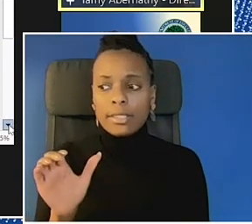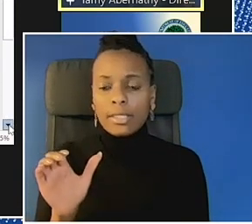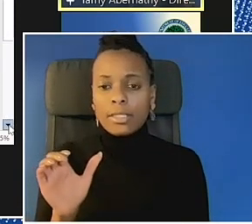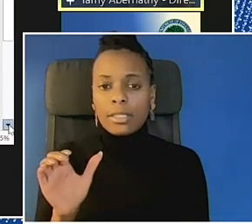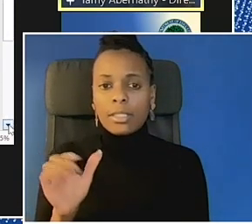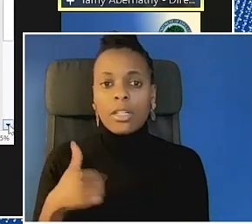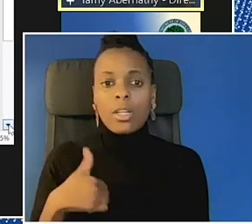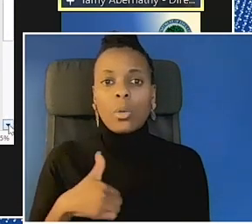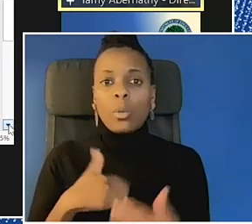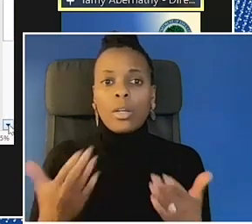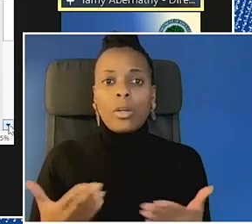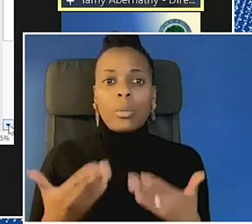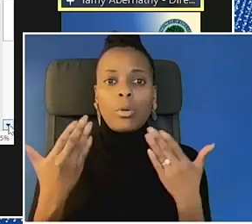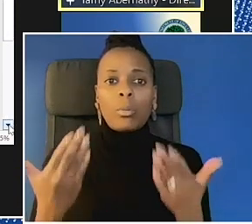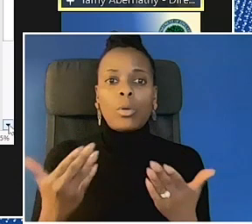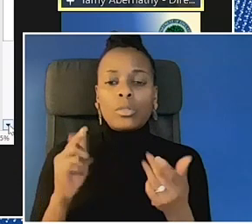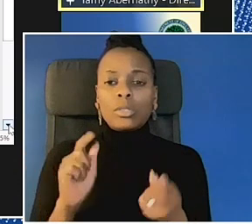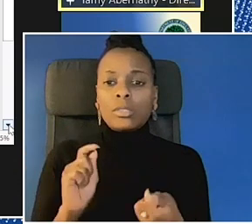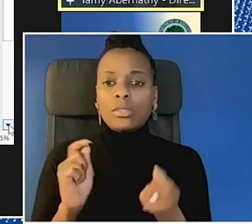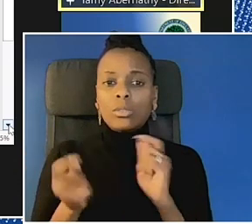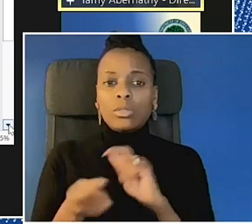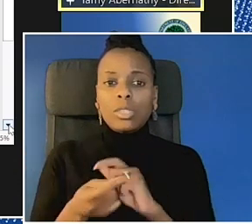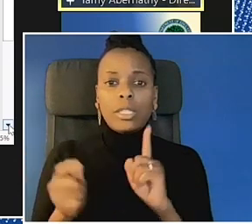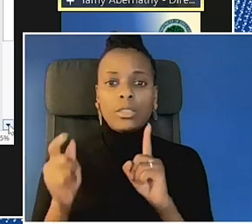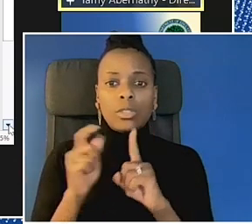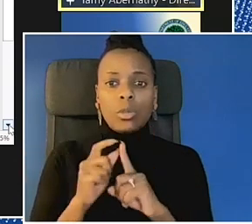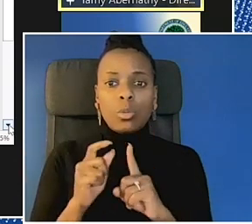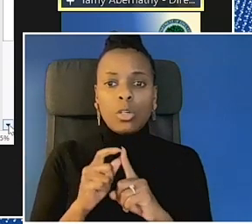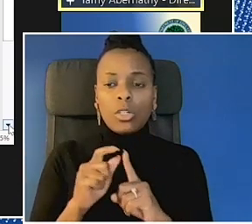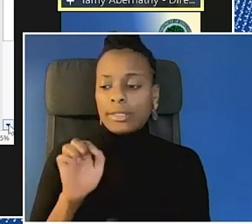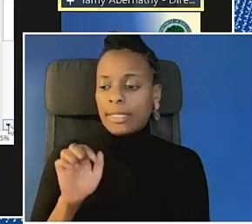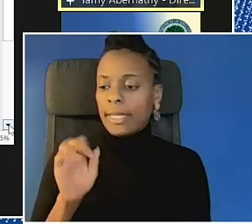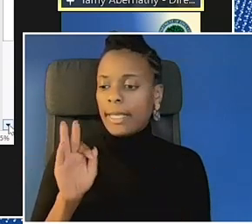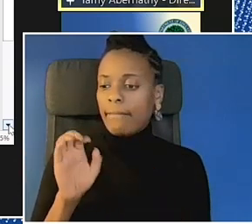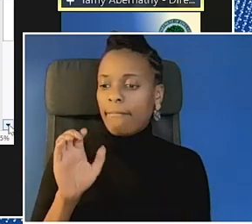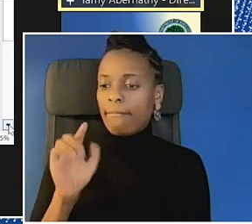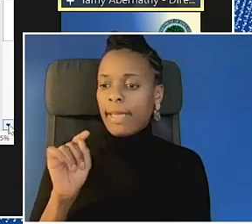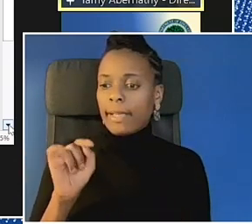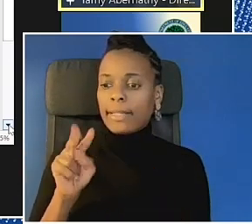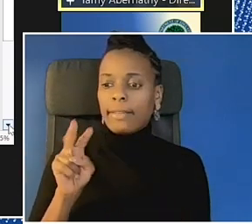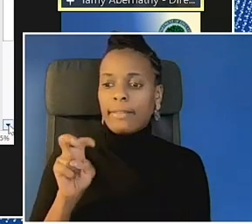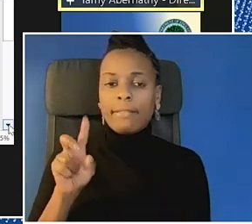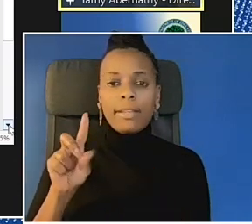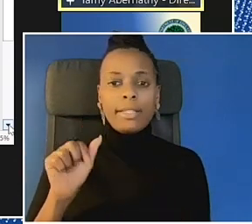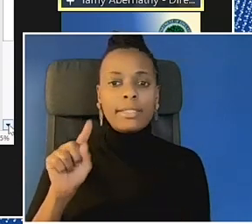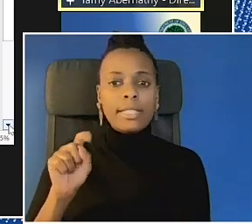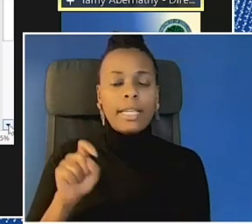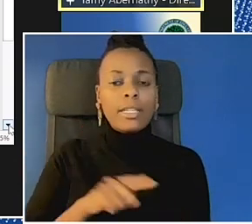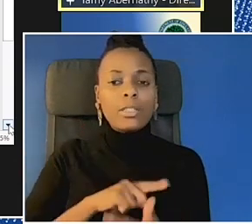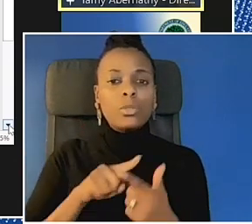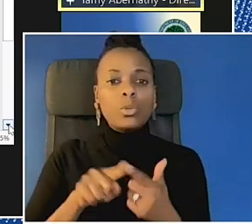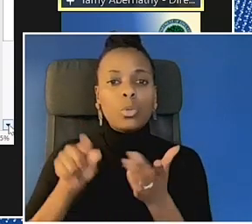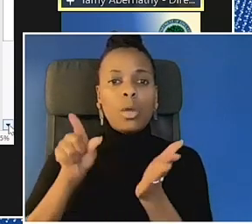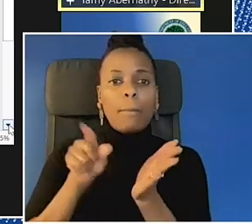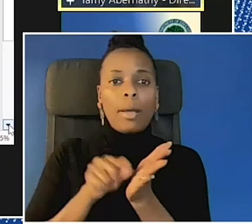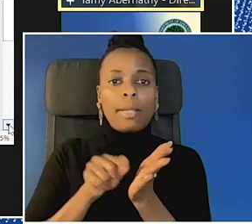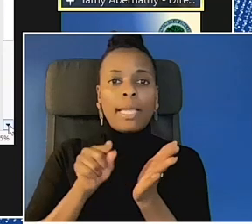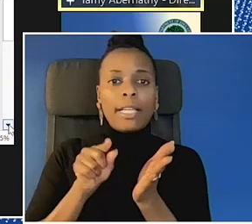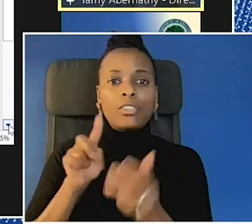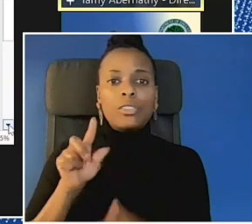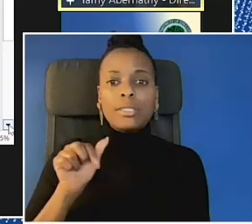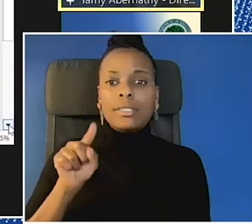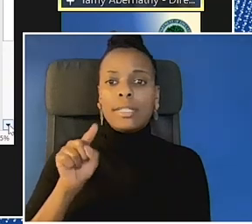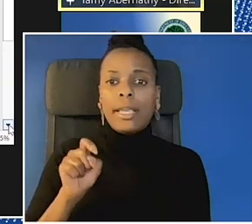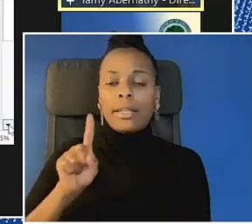we are proposing to change the words effective date to publication date. So the